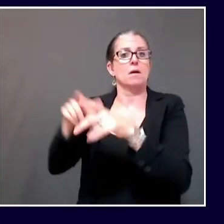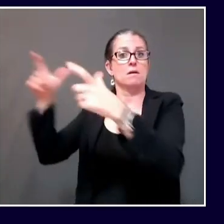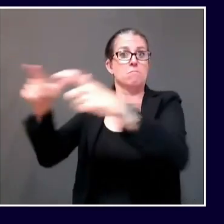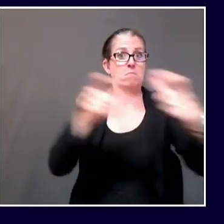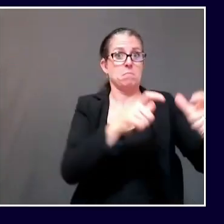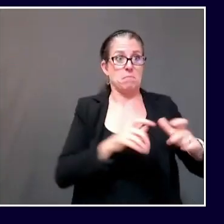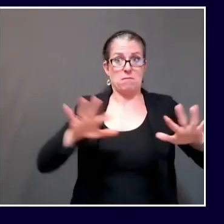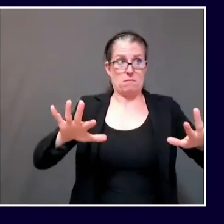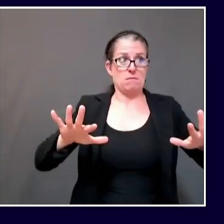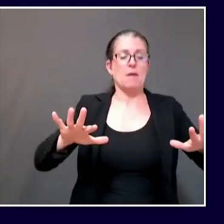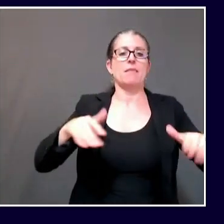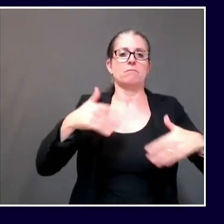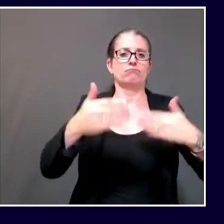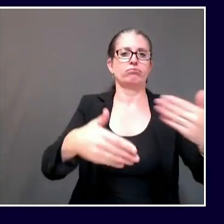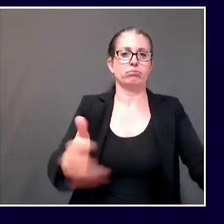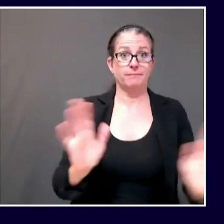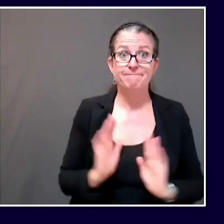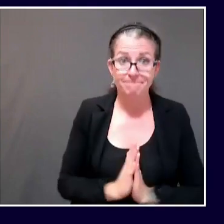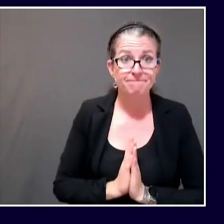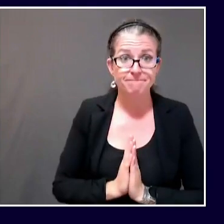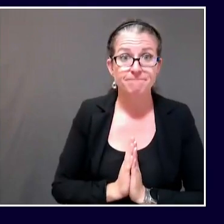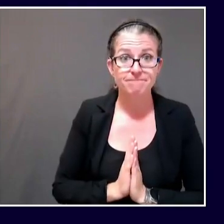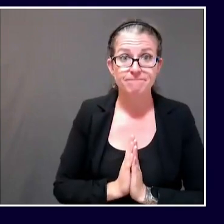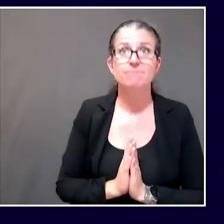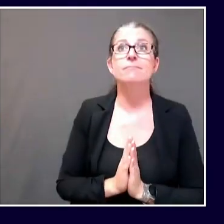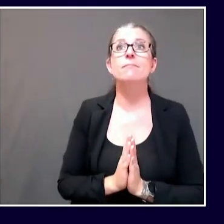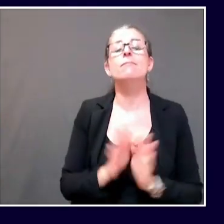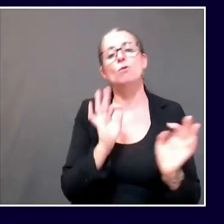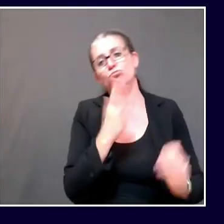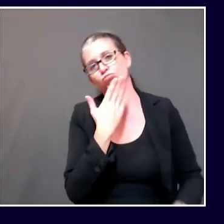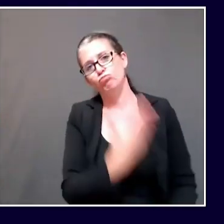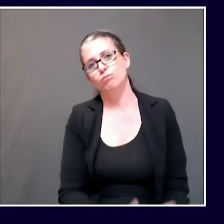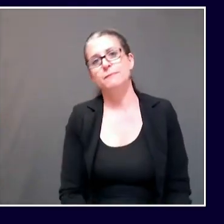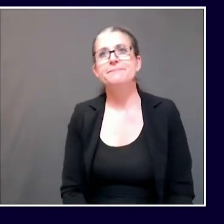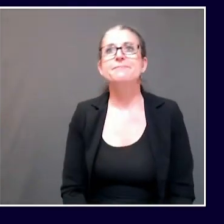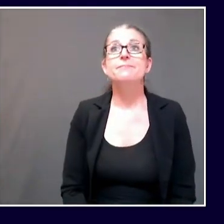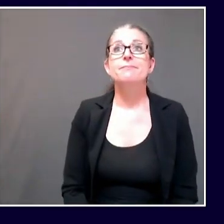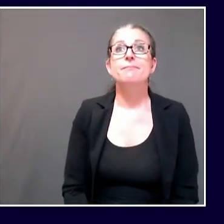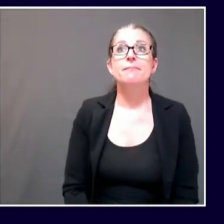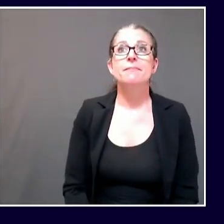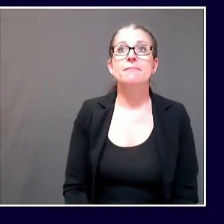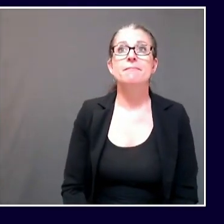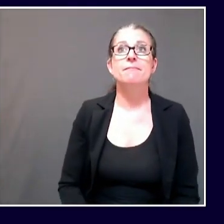you. I'm going to turn next to Morgan at WABI.